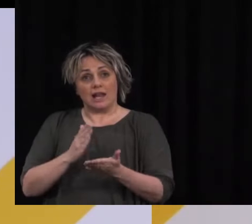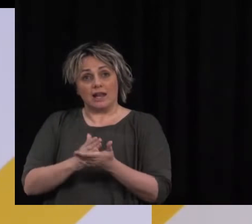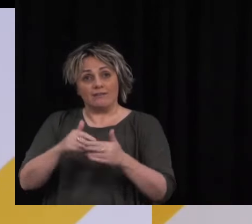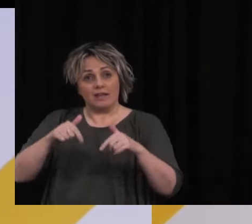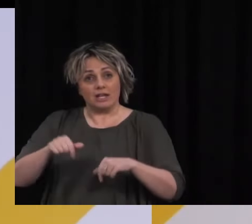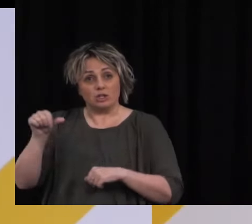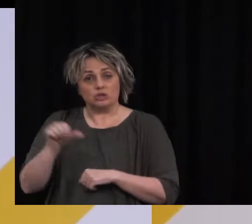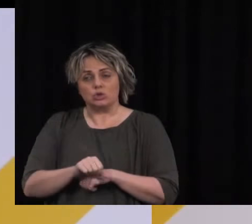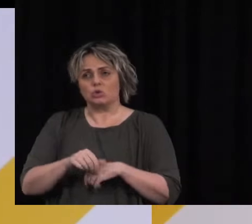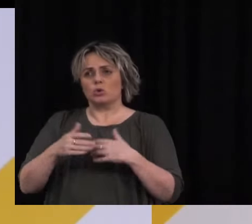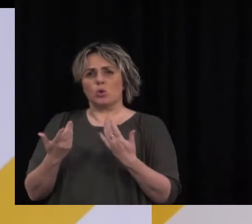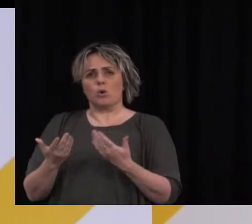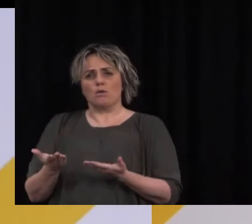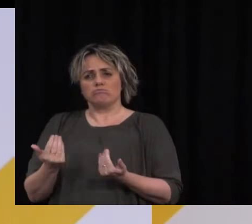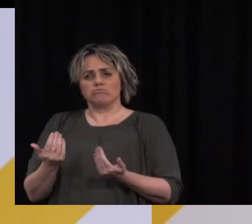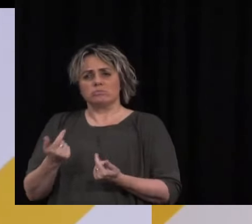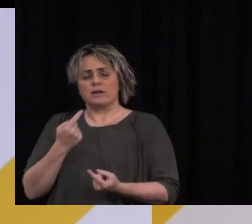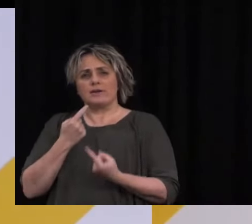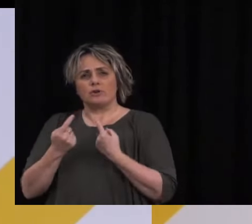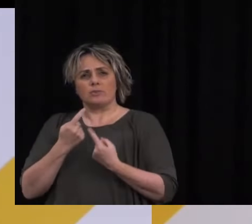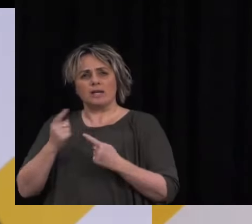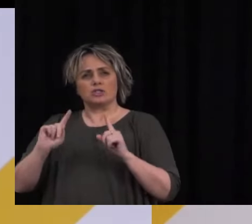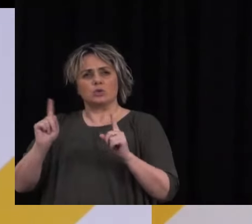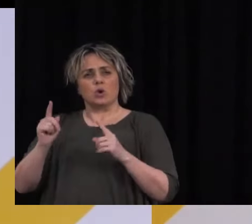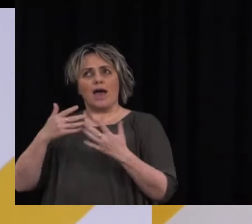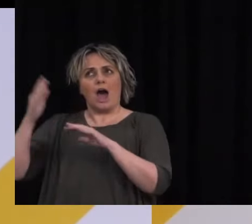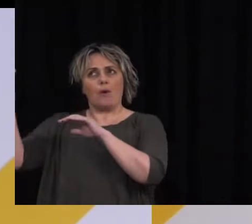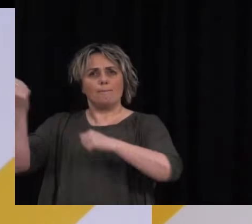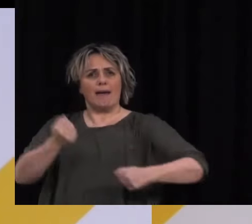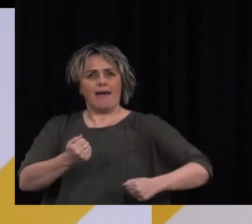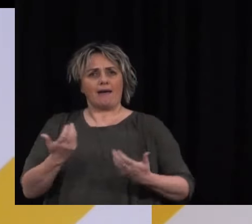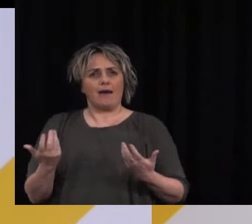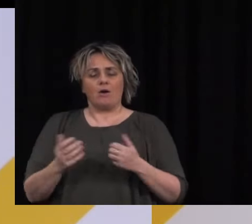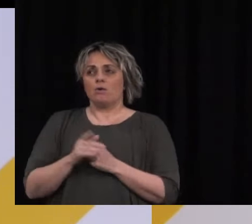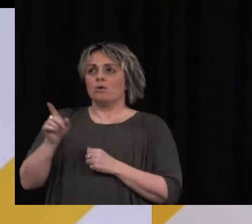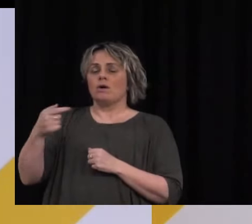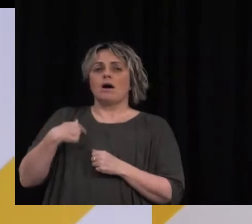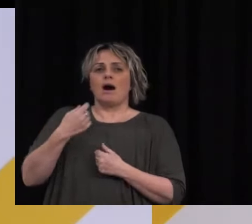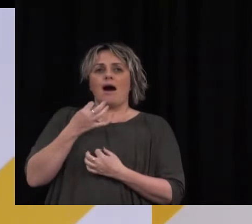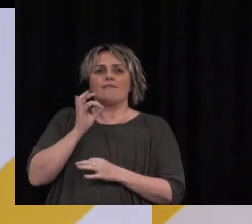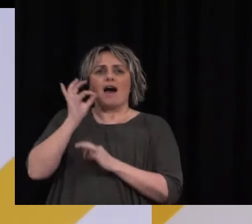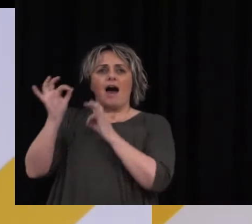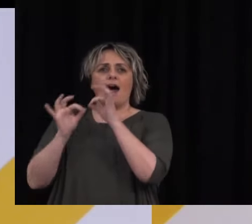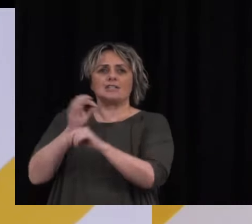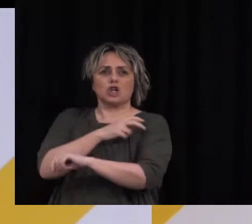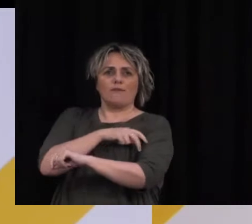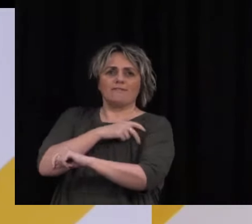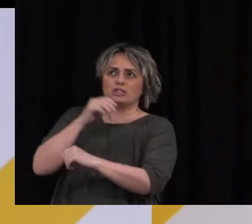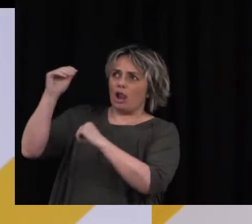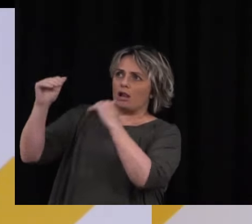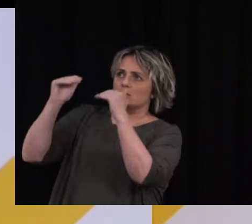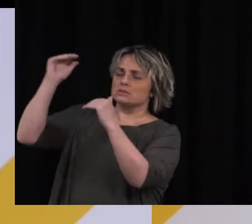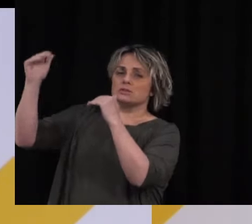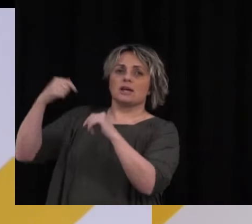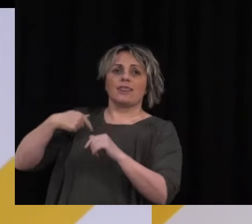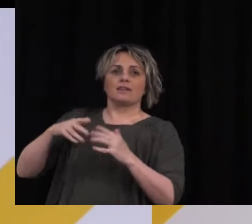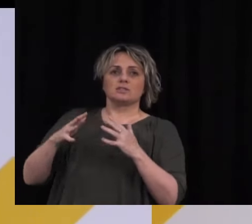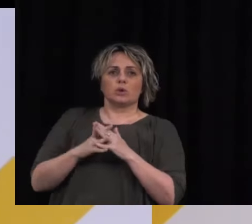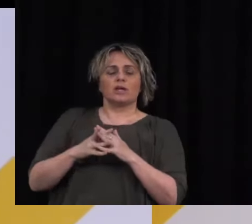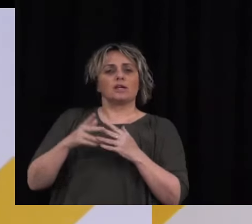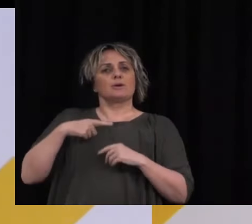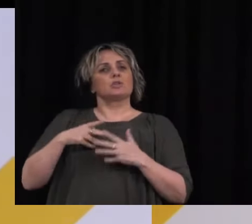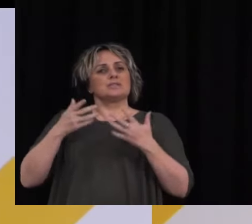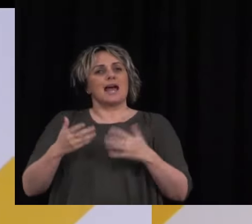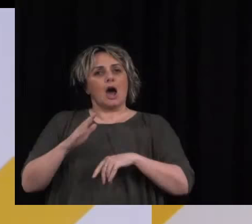an update on So I've asked, I've asked officials over the course of this week, now that we've had enough time